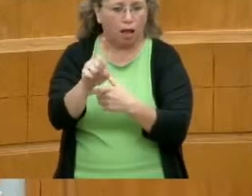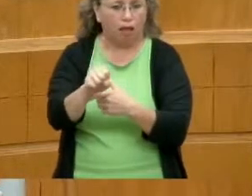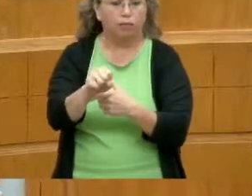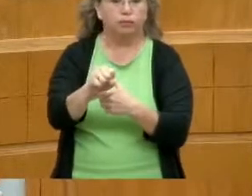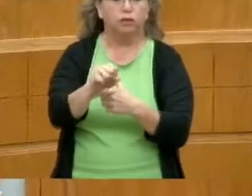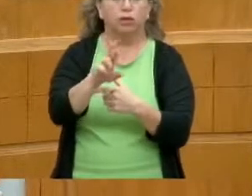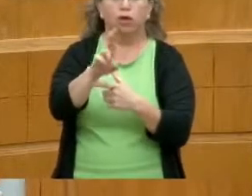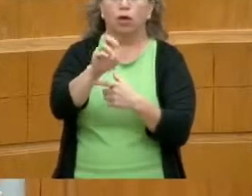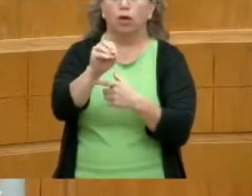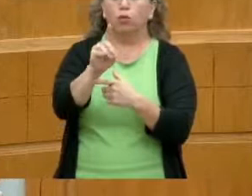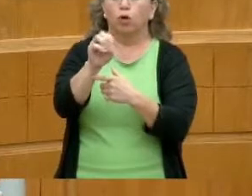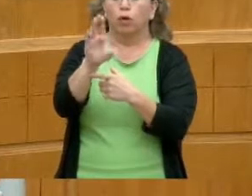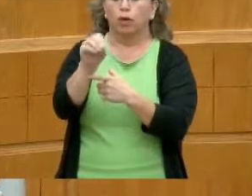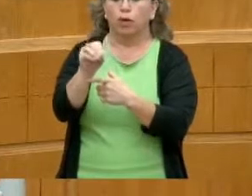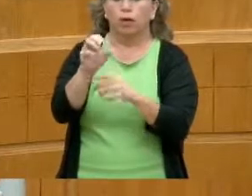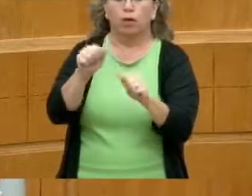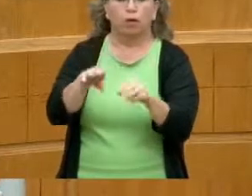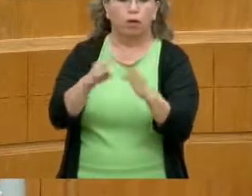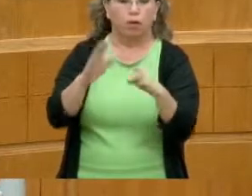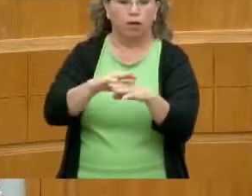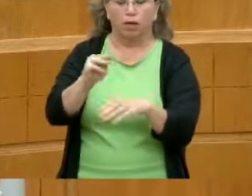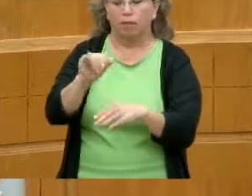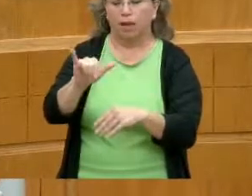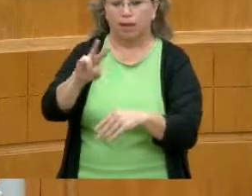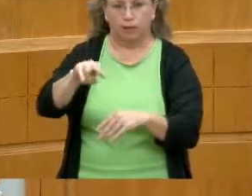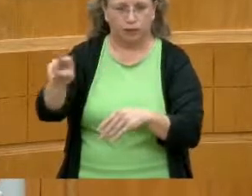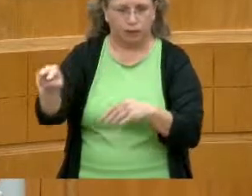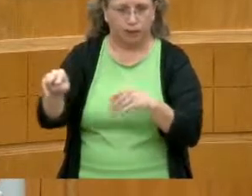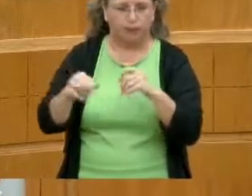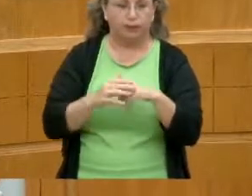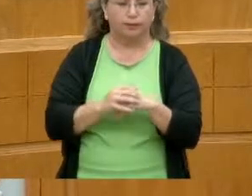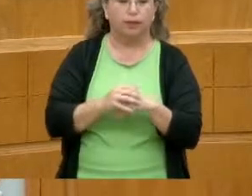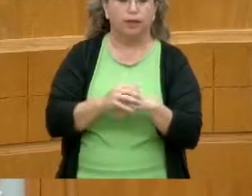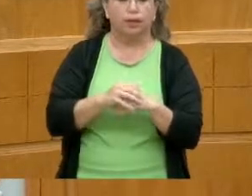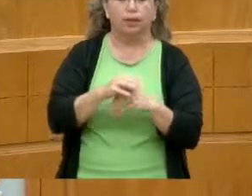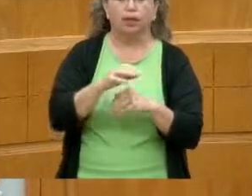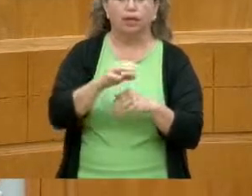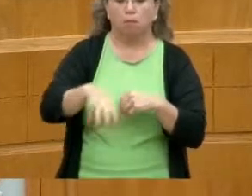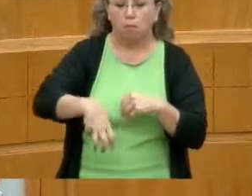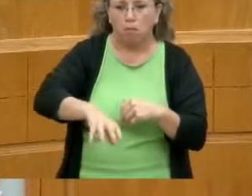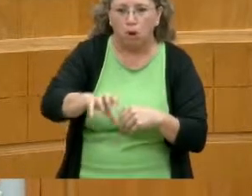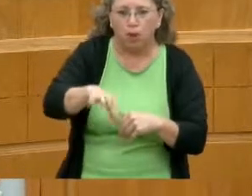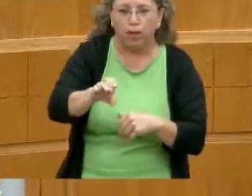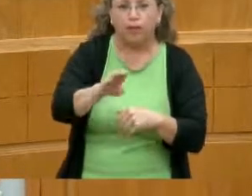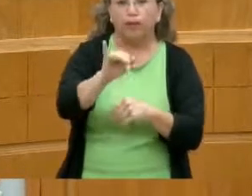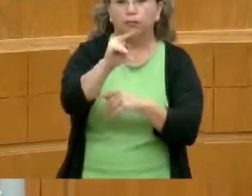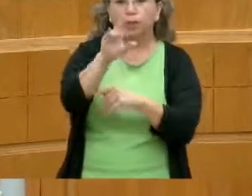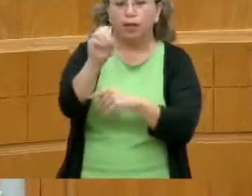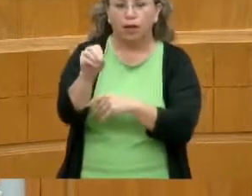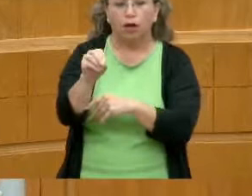equestrian events, May 22nd on that one. Bowling alleys, bingo halls,